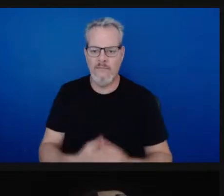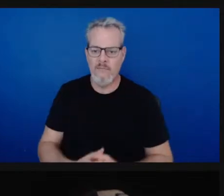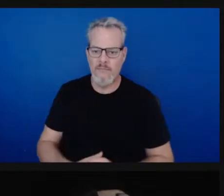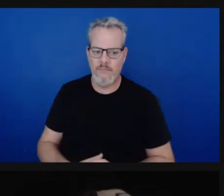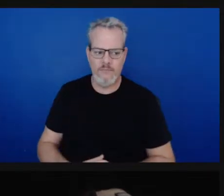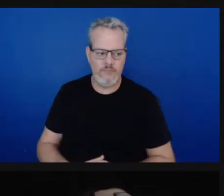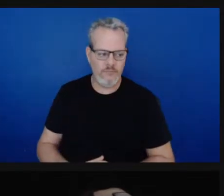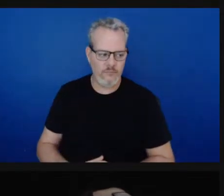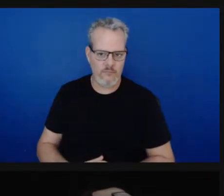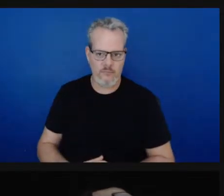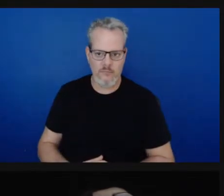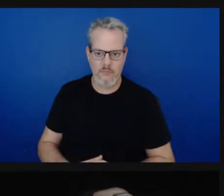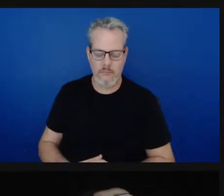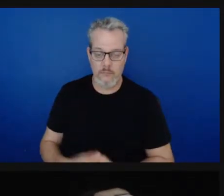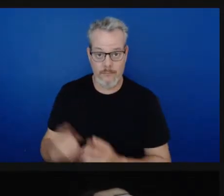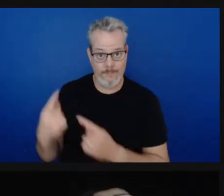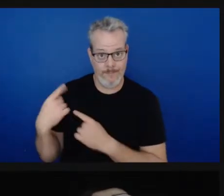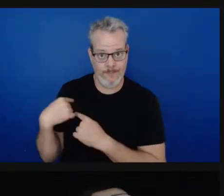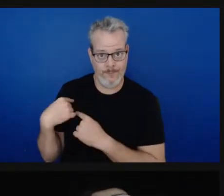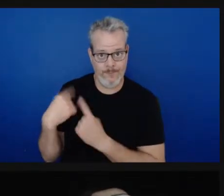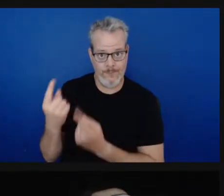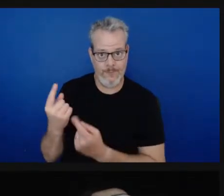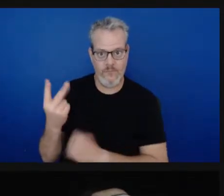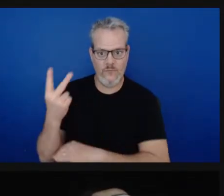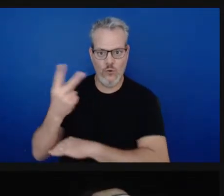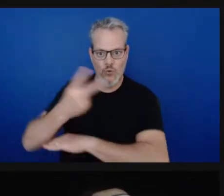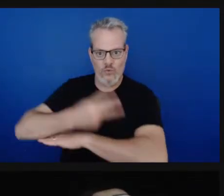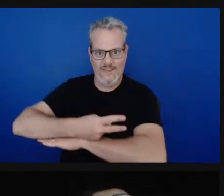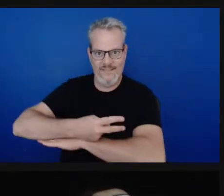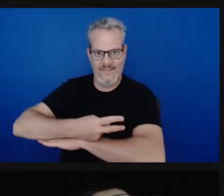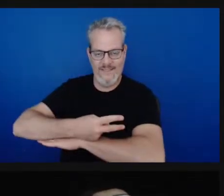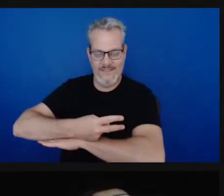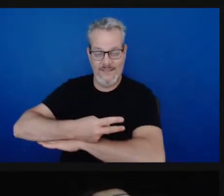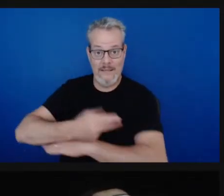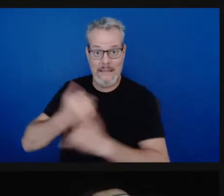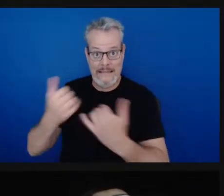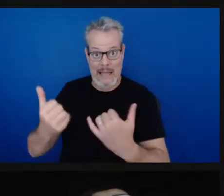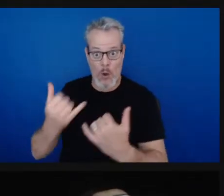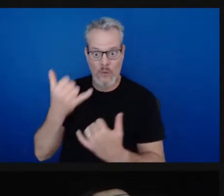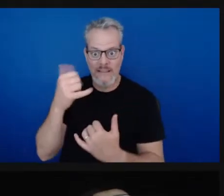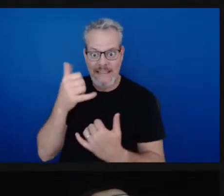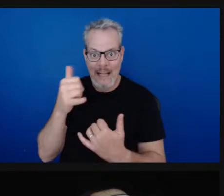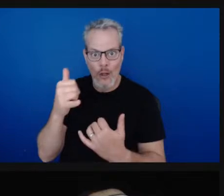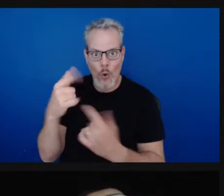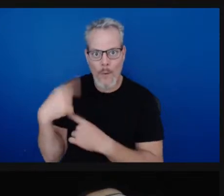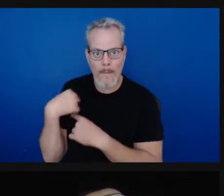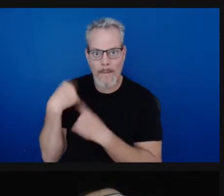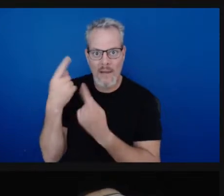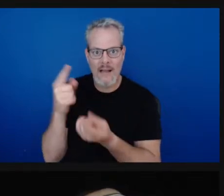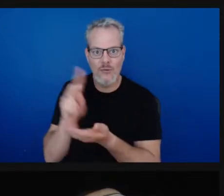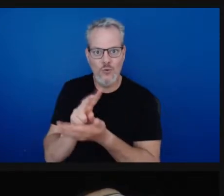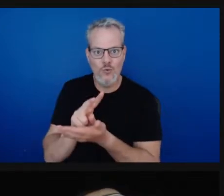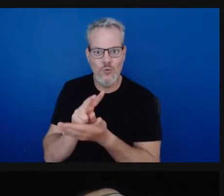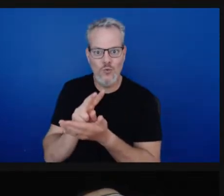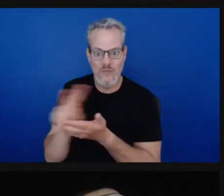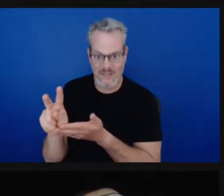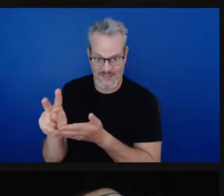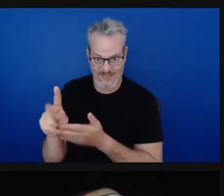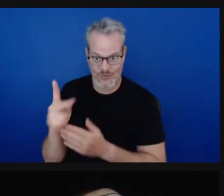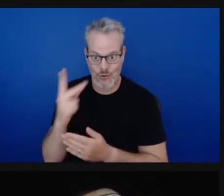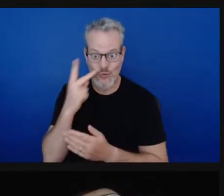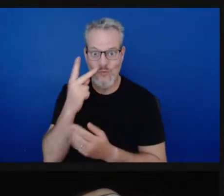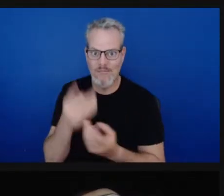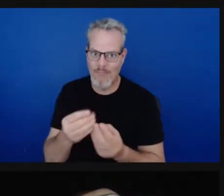So that's the last 2 days. For comparison, the last 2 weeks, where you see there was more